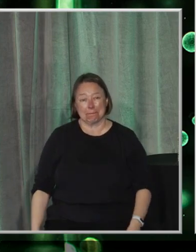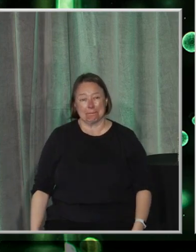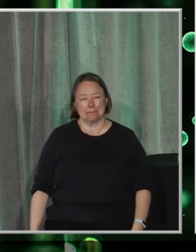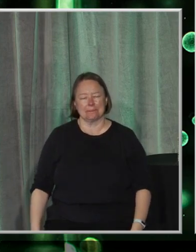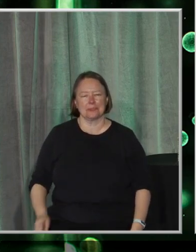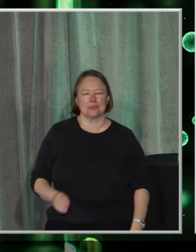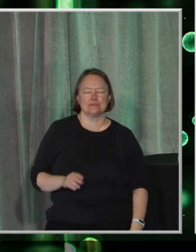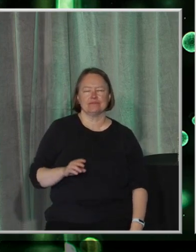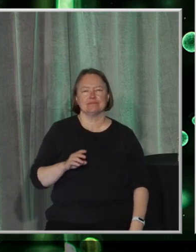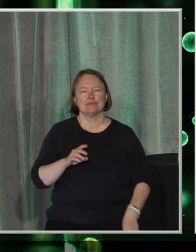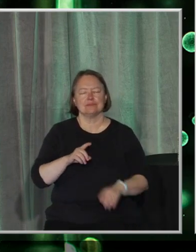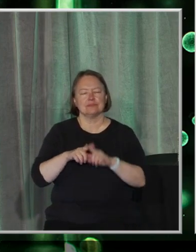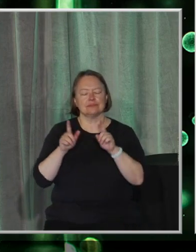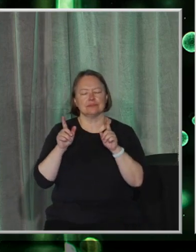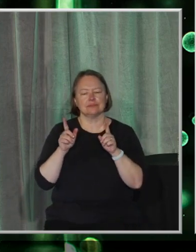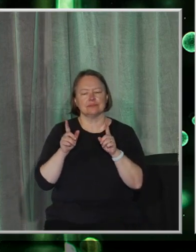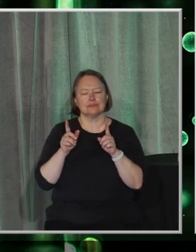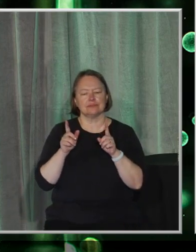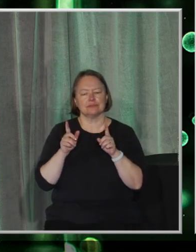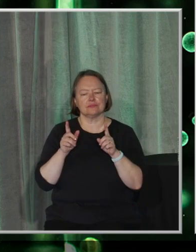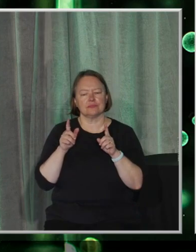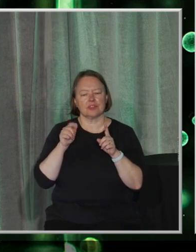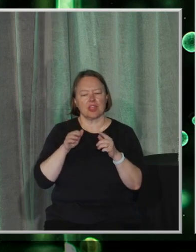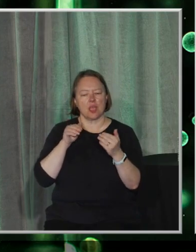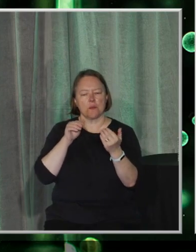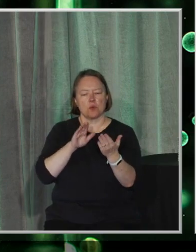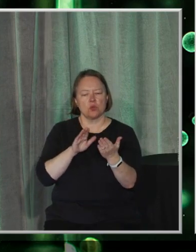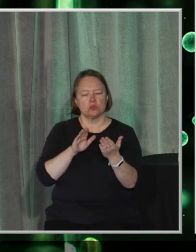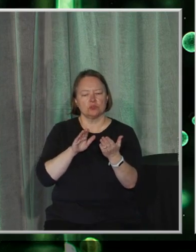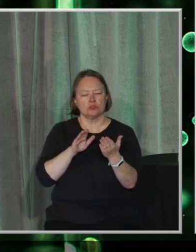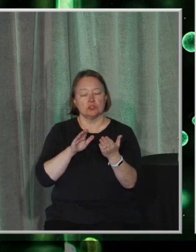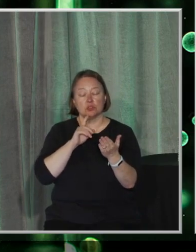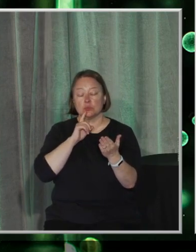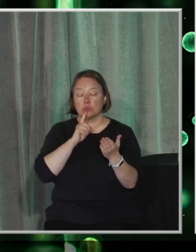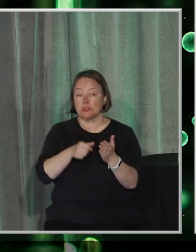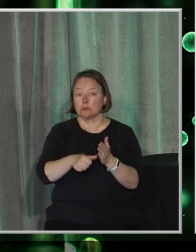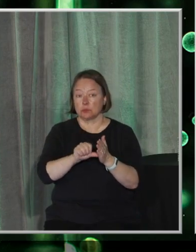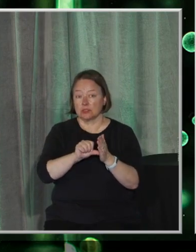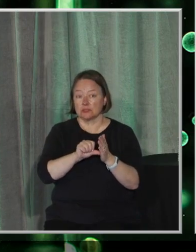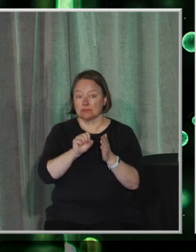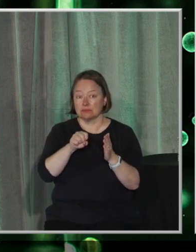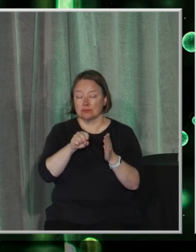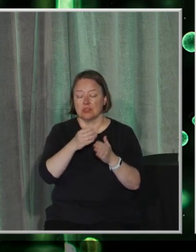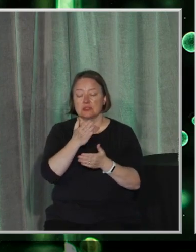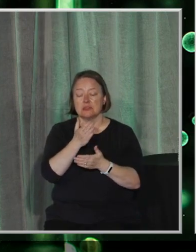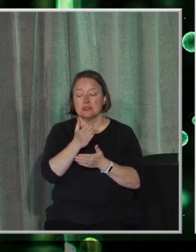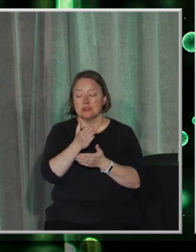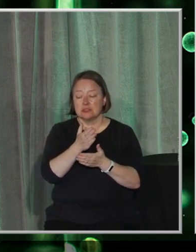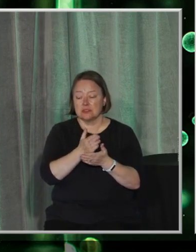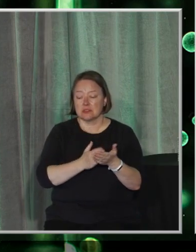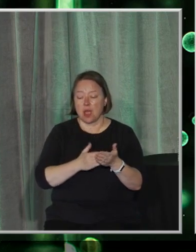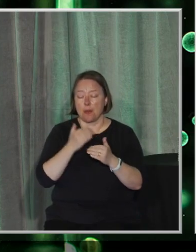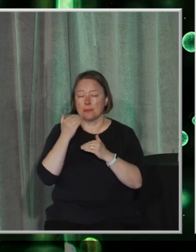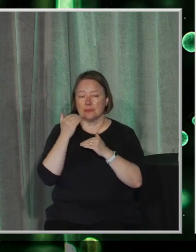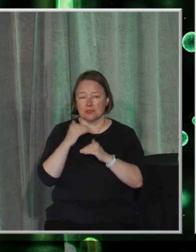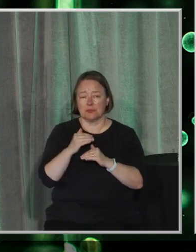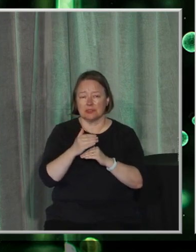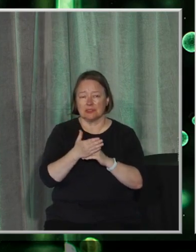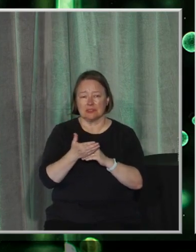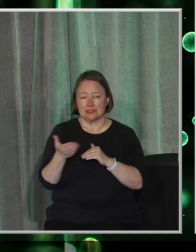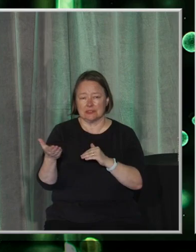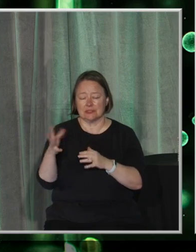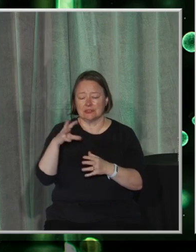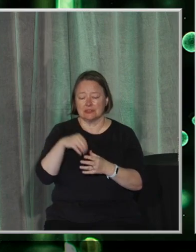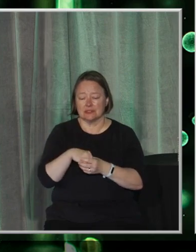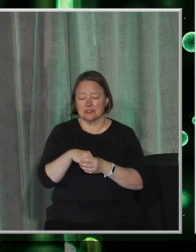And although the approach is extremely impressive, some of the limiting factors